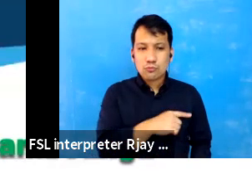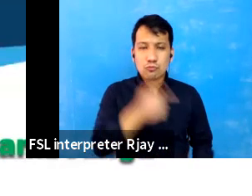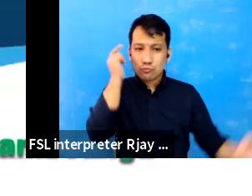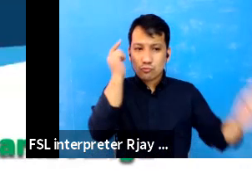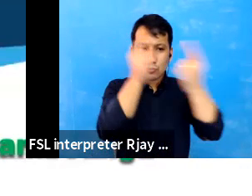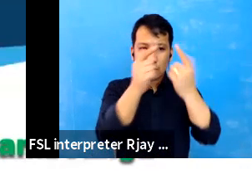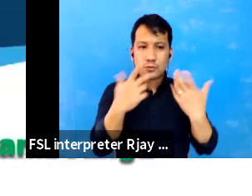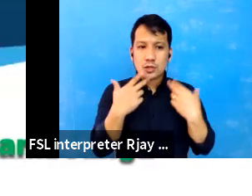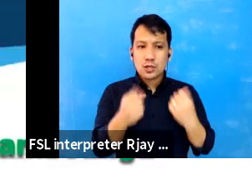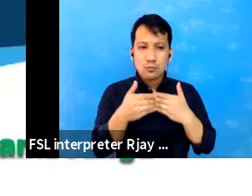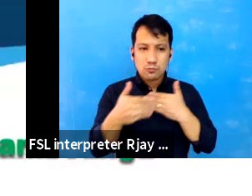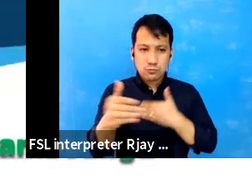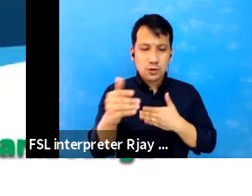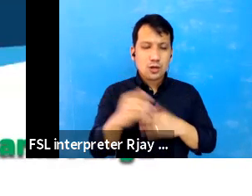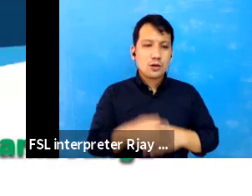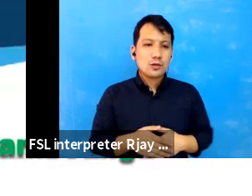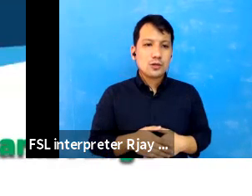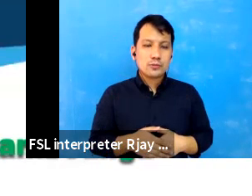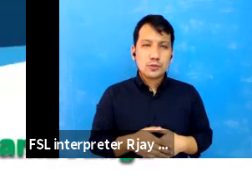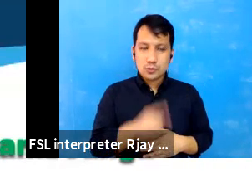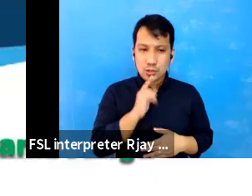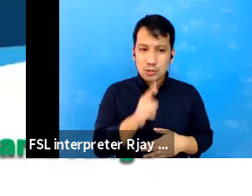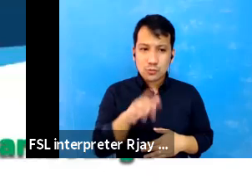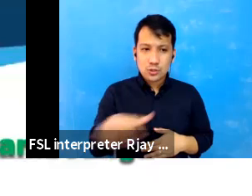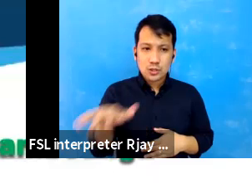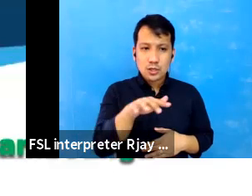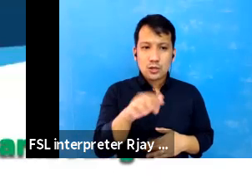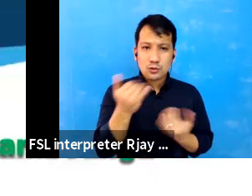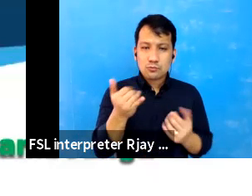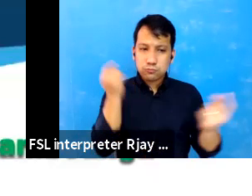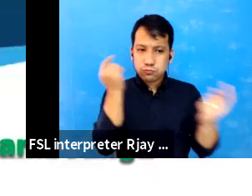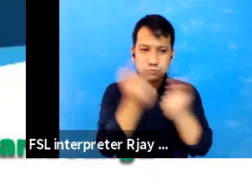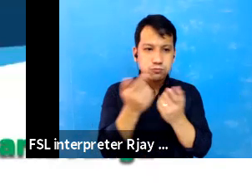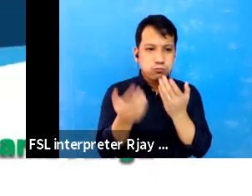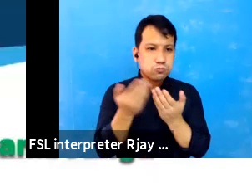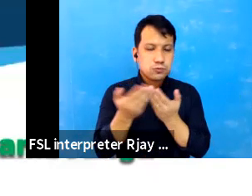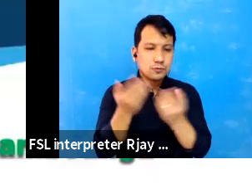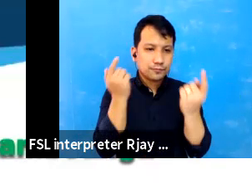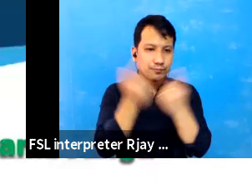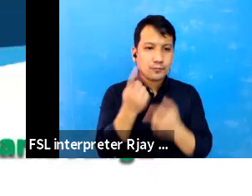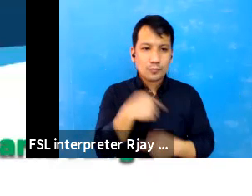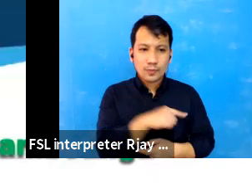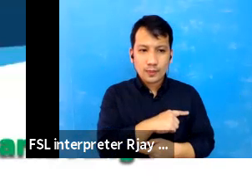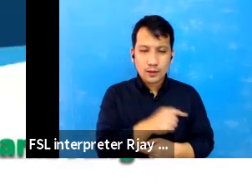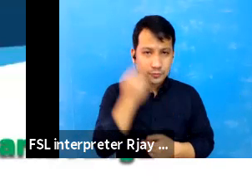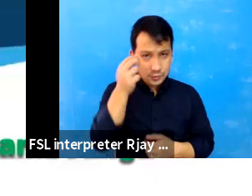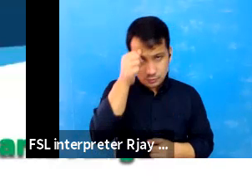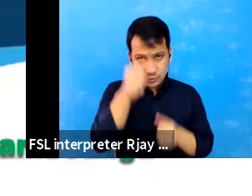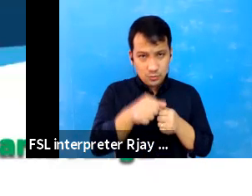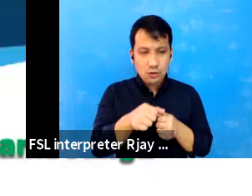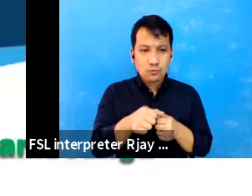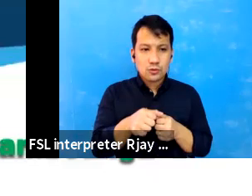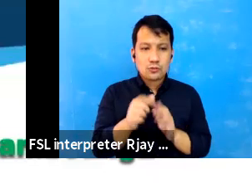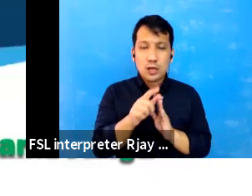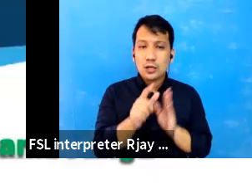healthier, progressive, and food-secure Zamboanga del Norte can be achieved. We must always remember the